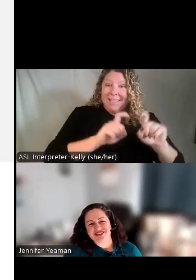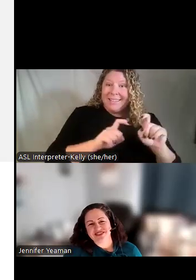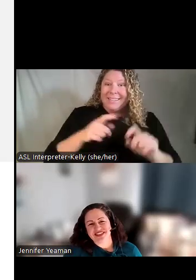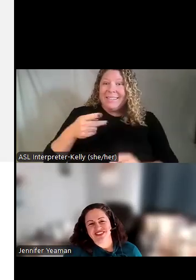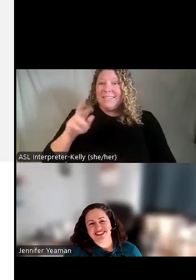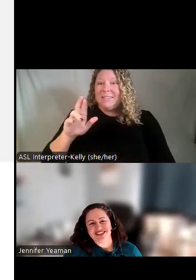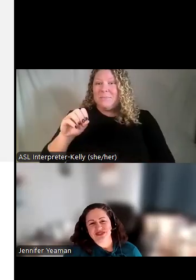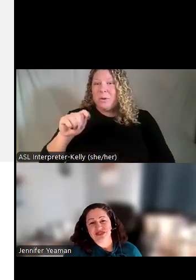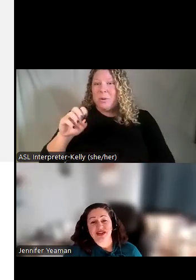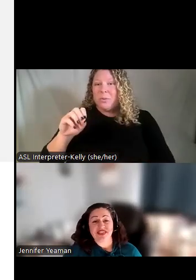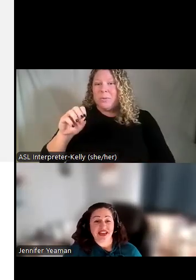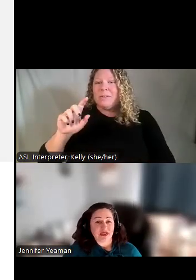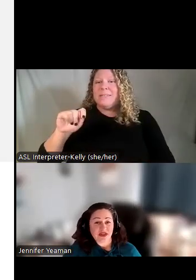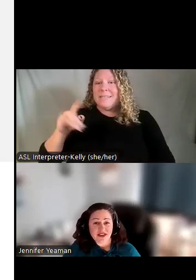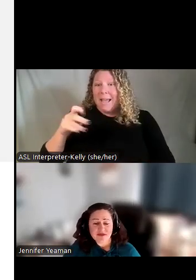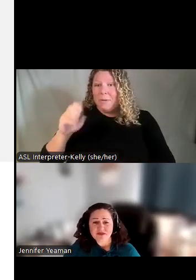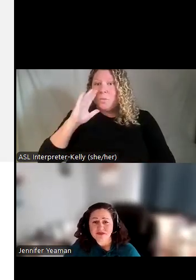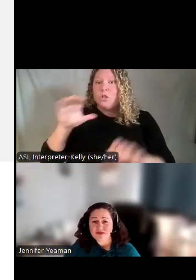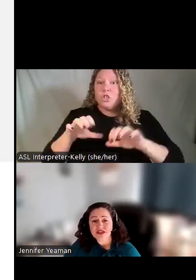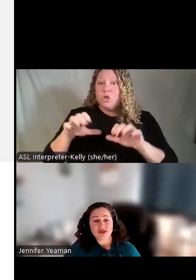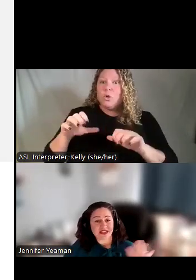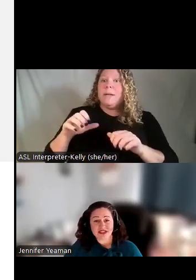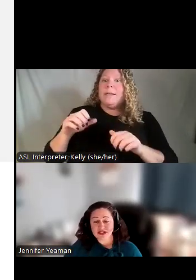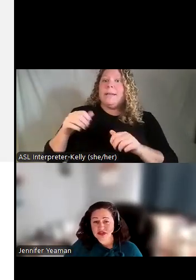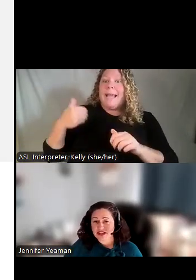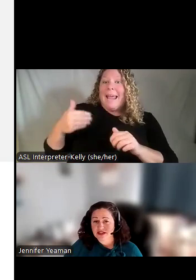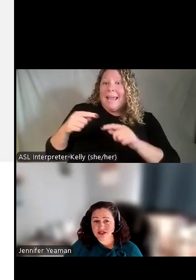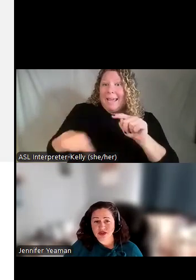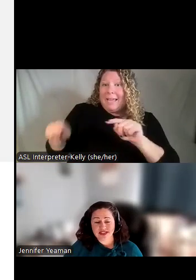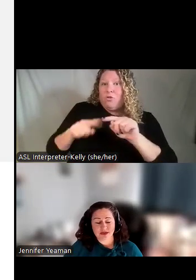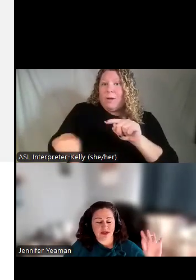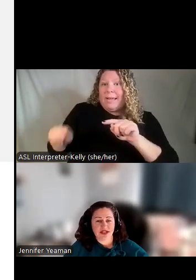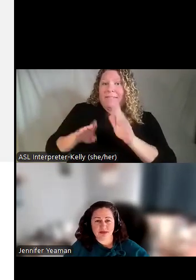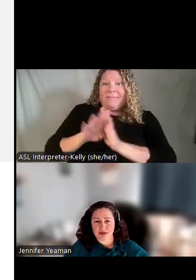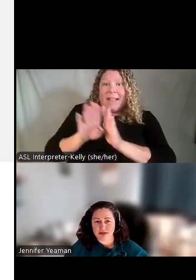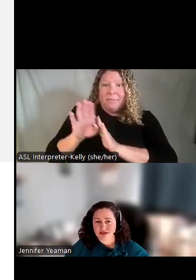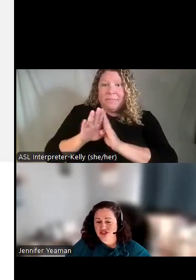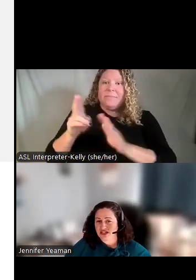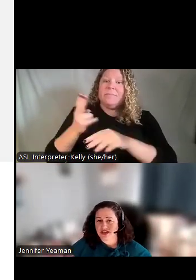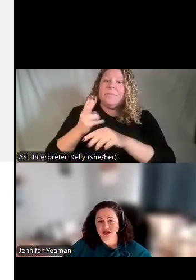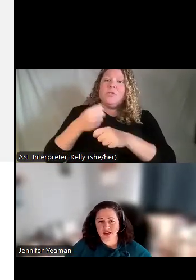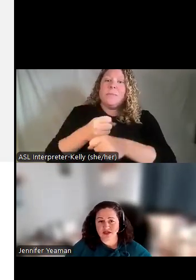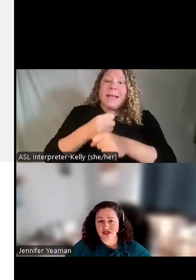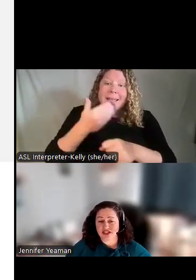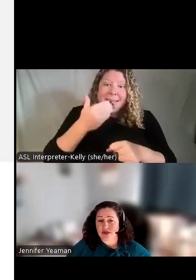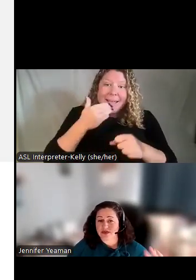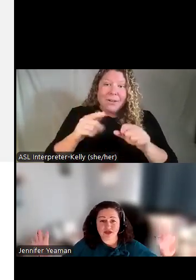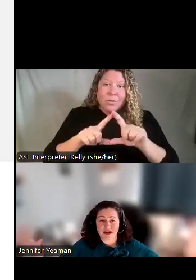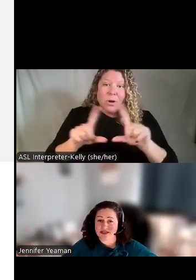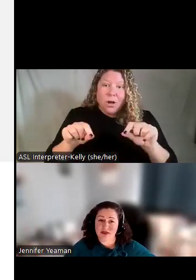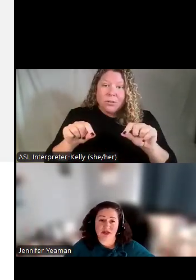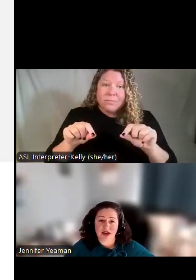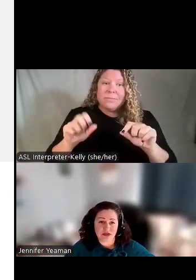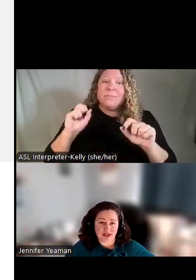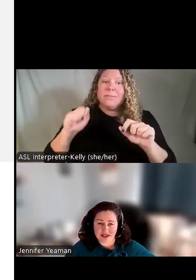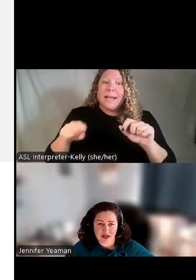using iterative development to create a thank you card using the material kit of your choice, whether it's a paper version, electronic version, or if you